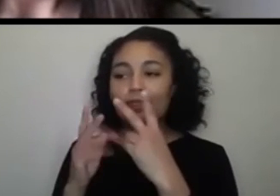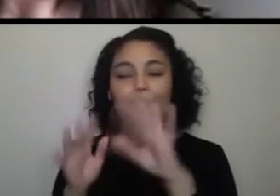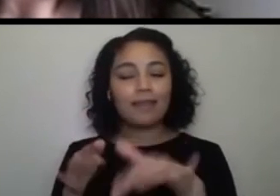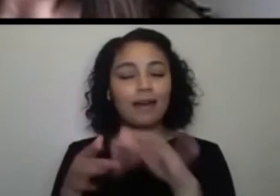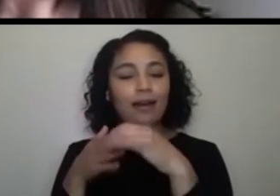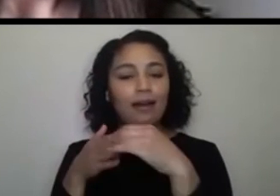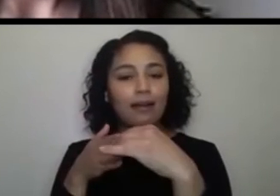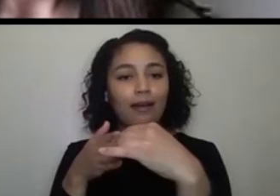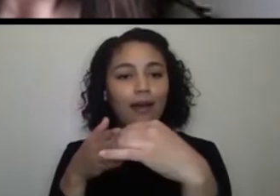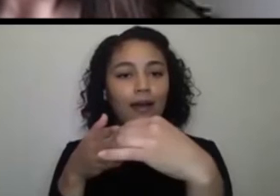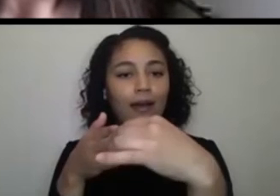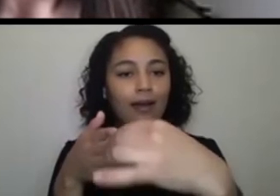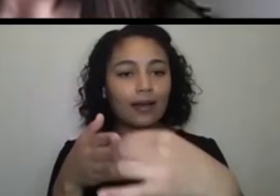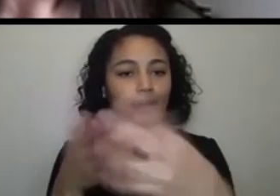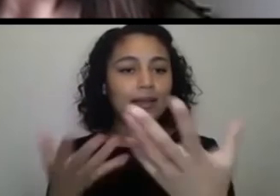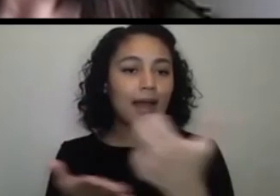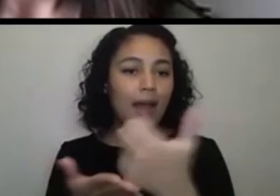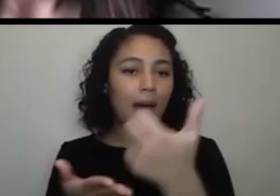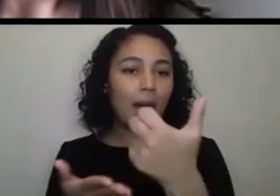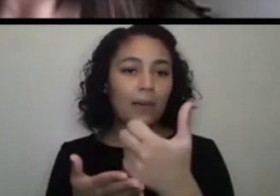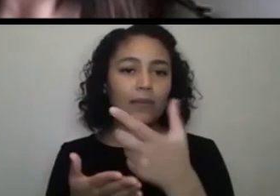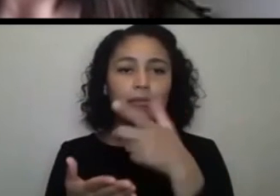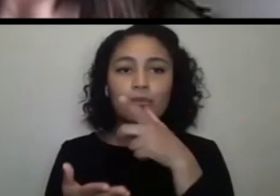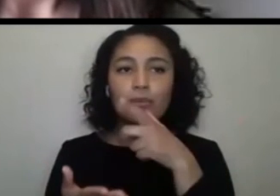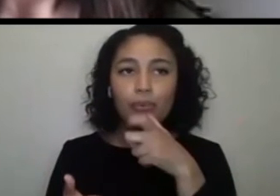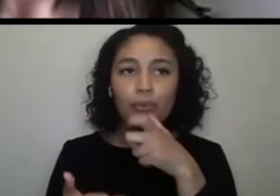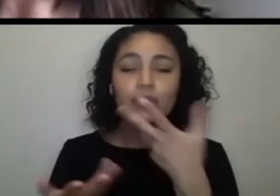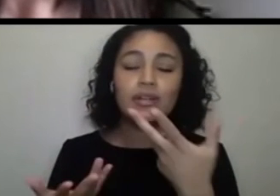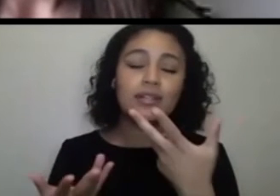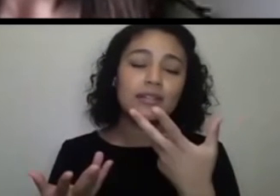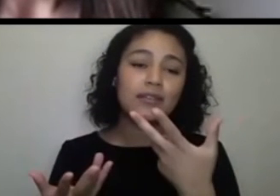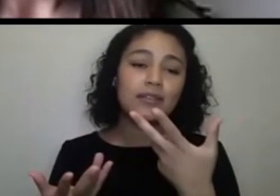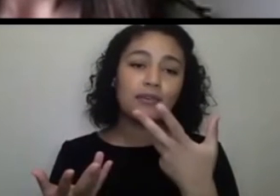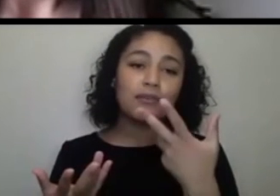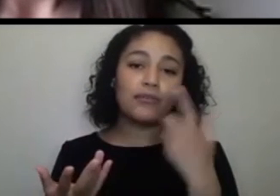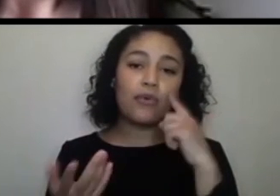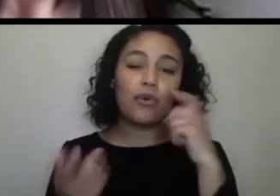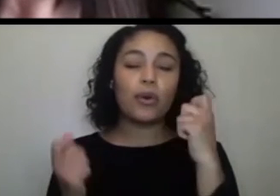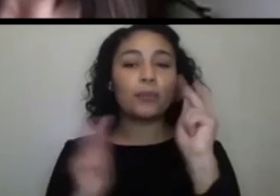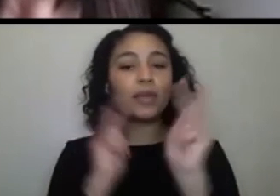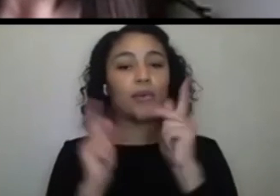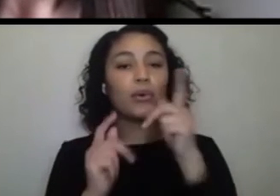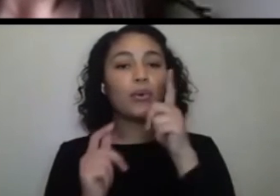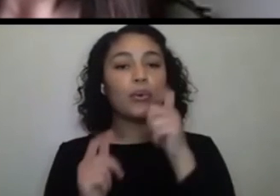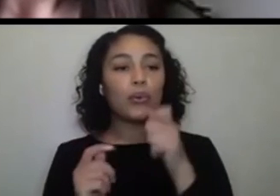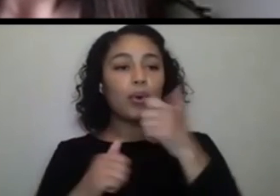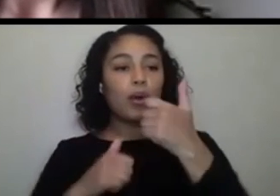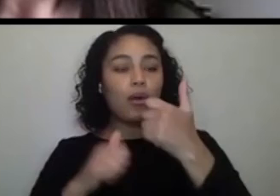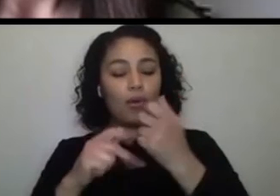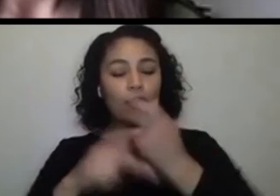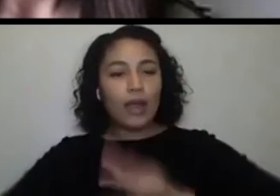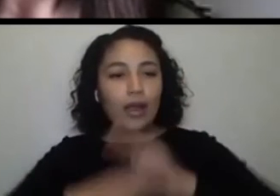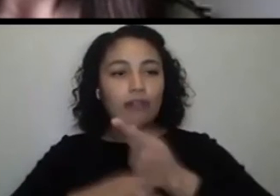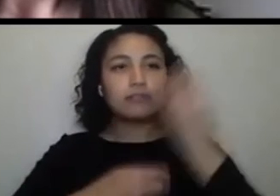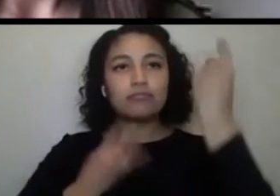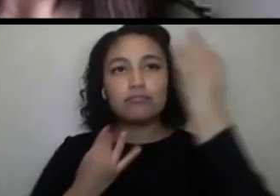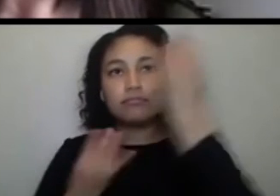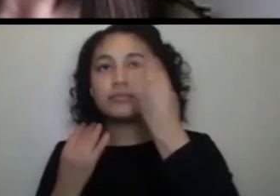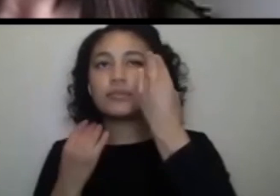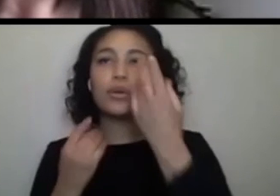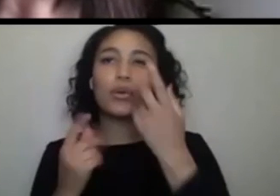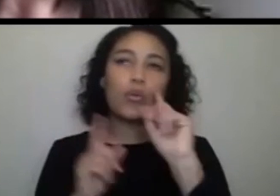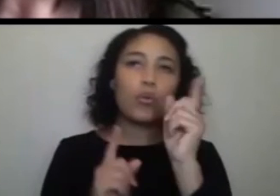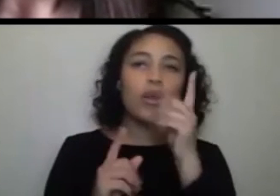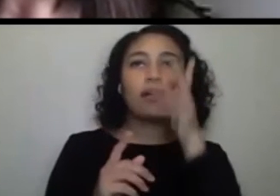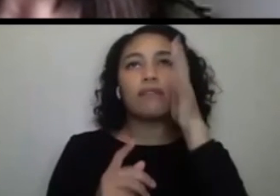who's spent a lot of time thinking thoughtfully, carefully about where we're going with this, because